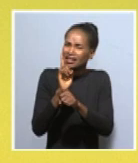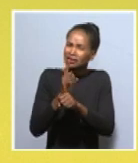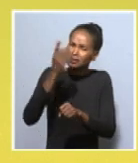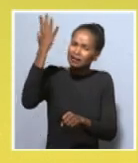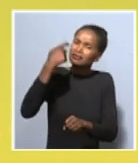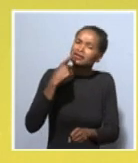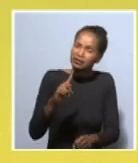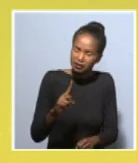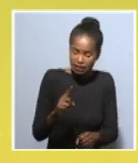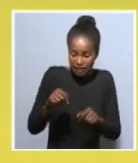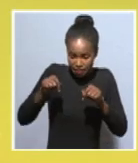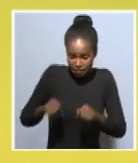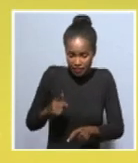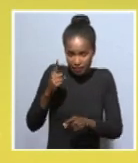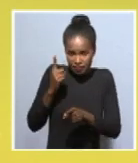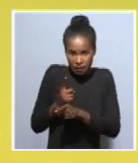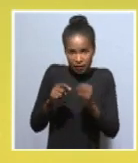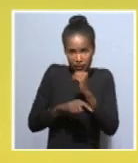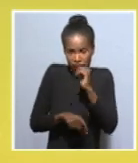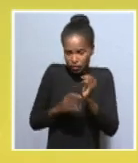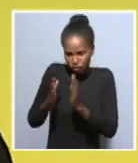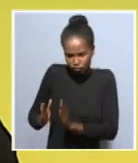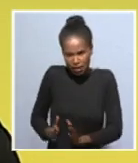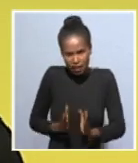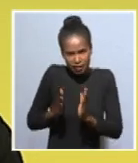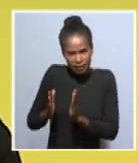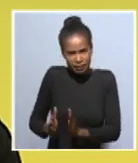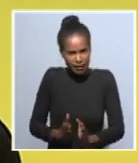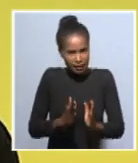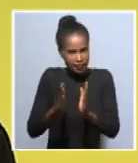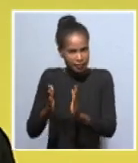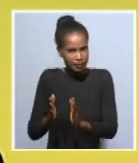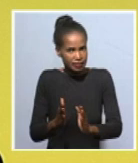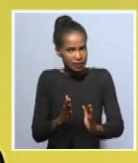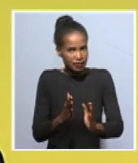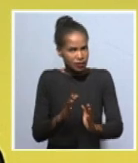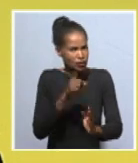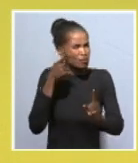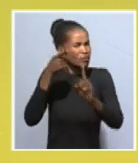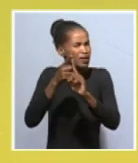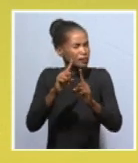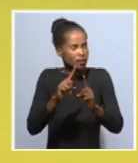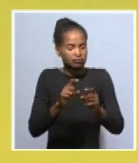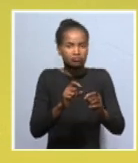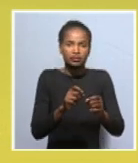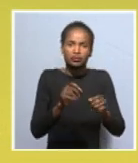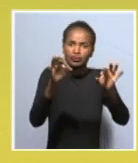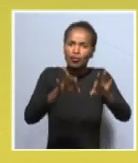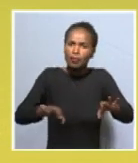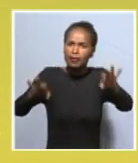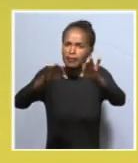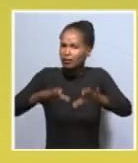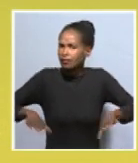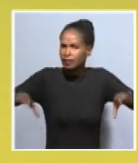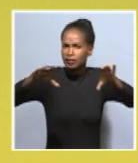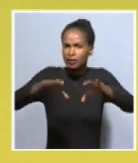planning to make sure that we plan for and we start producing to cover